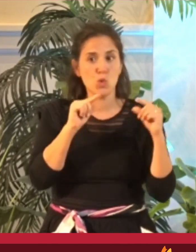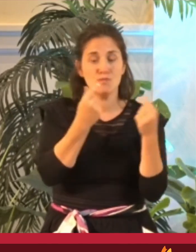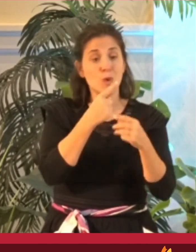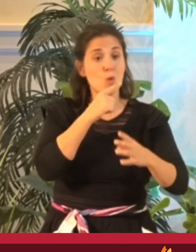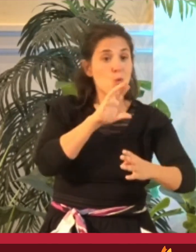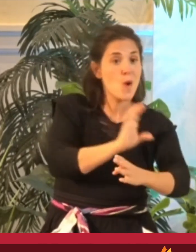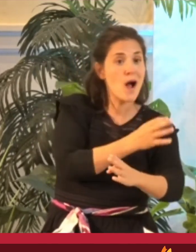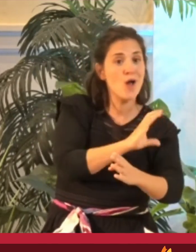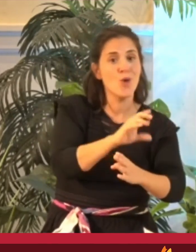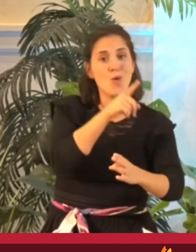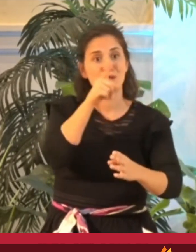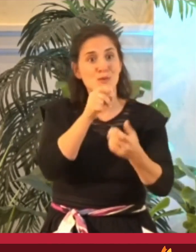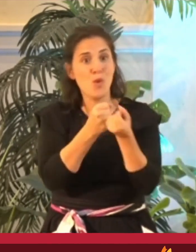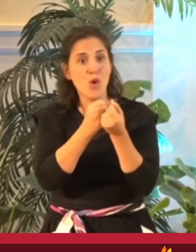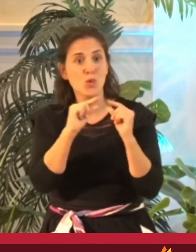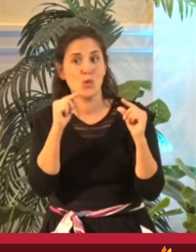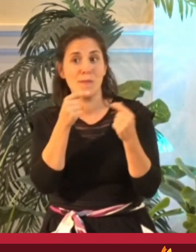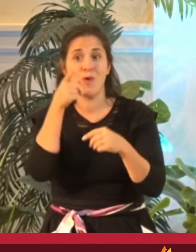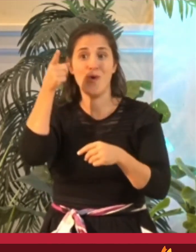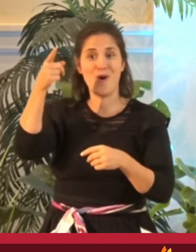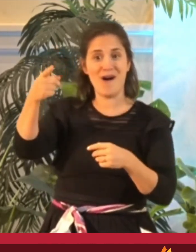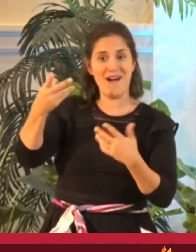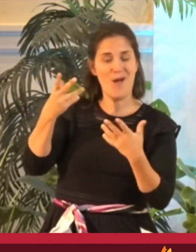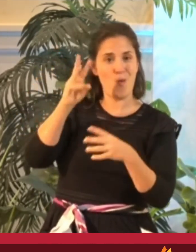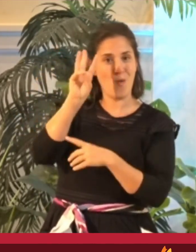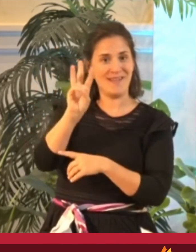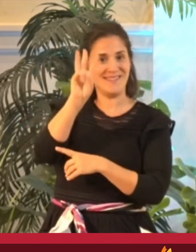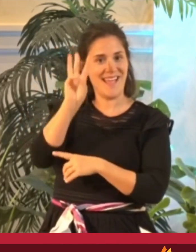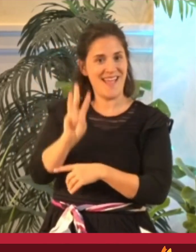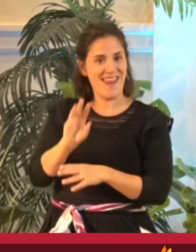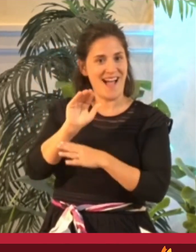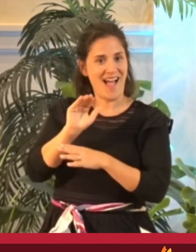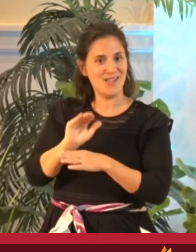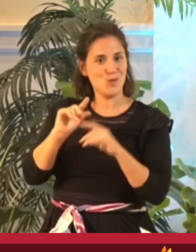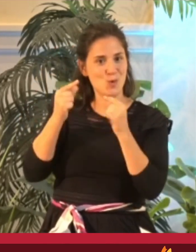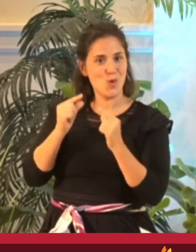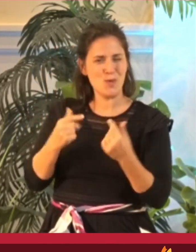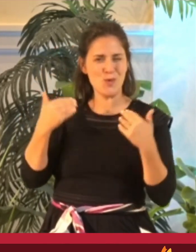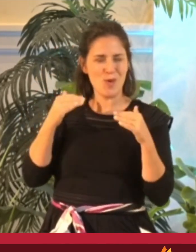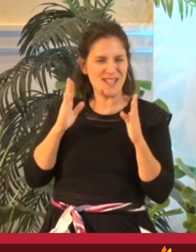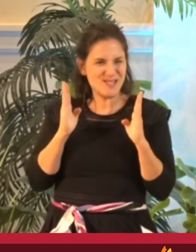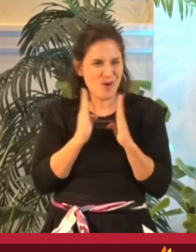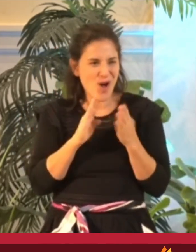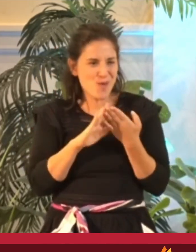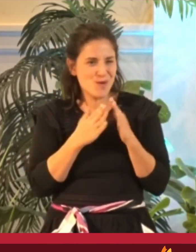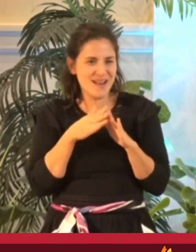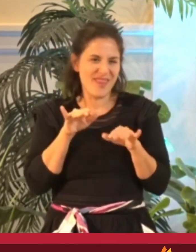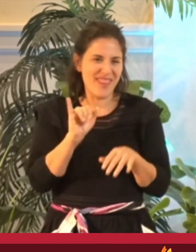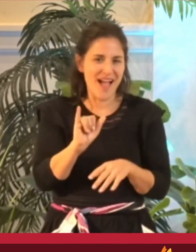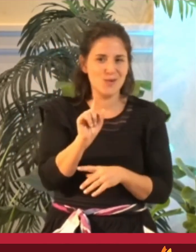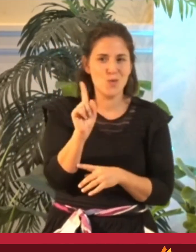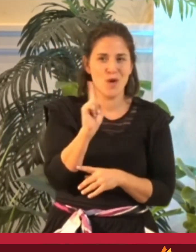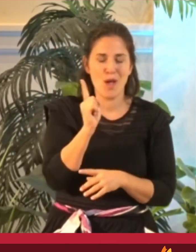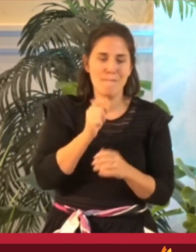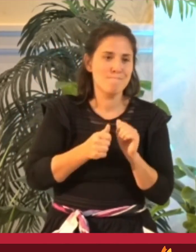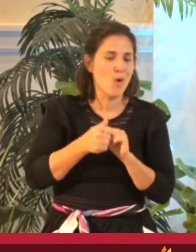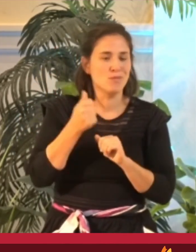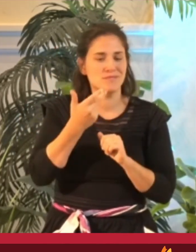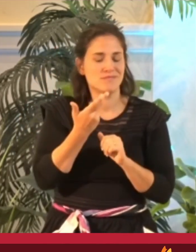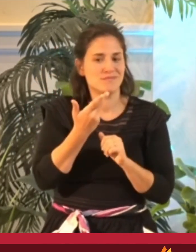close circles in our congregation, these smaller communities are where we truly are